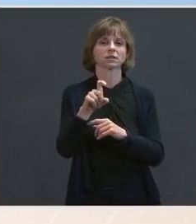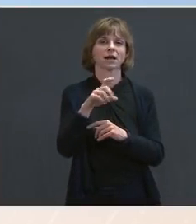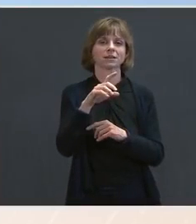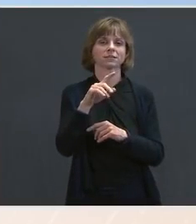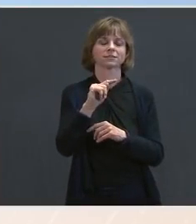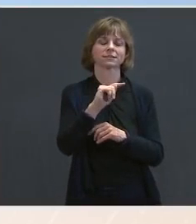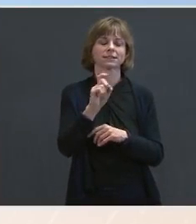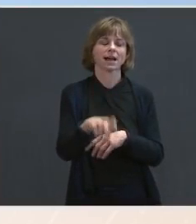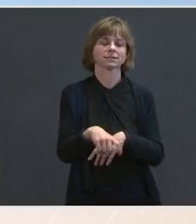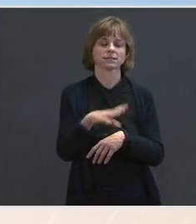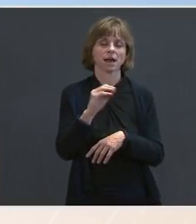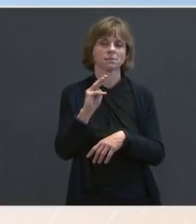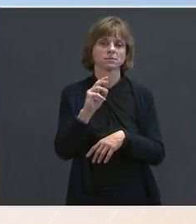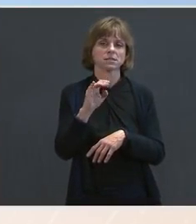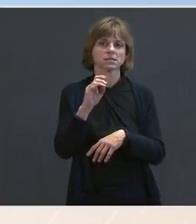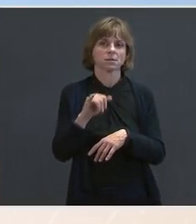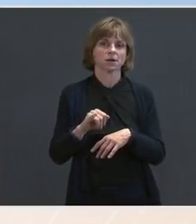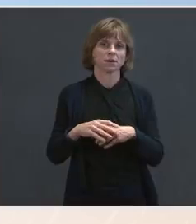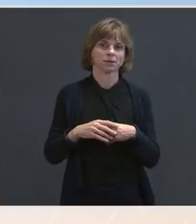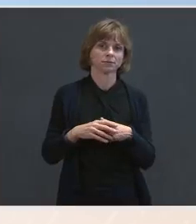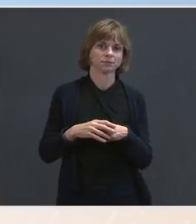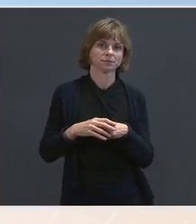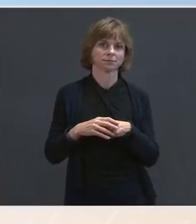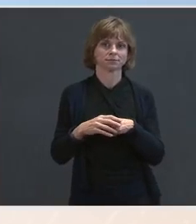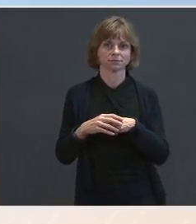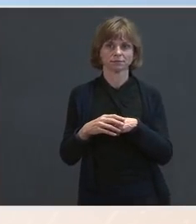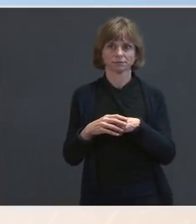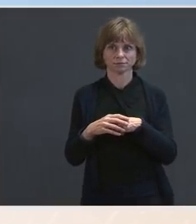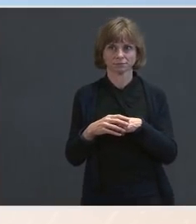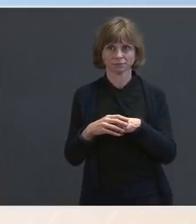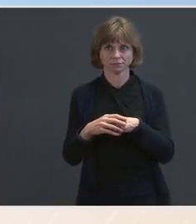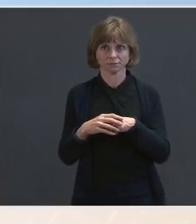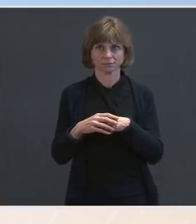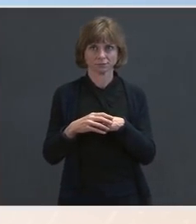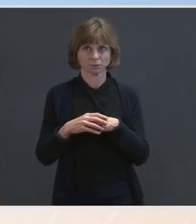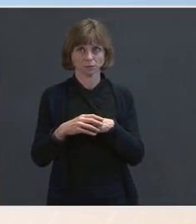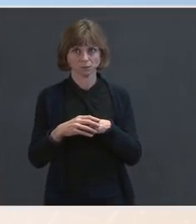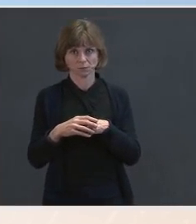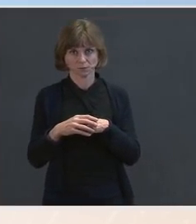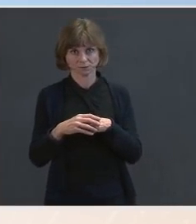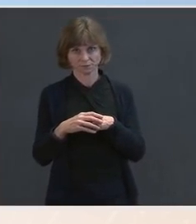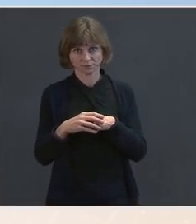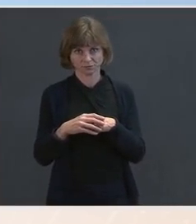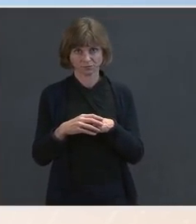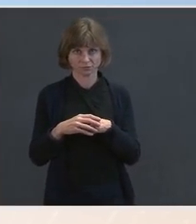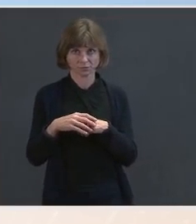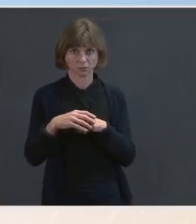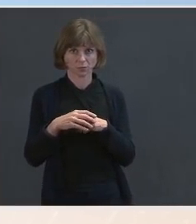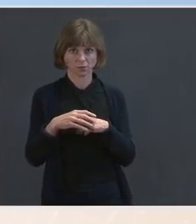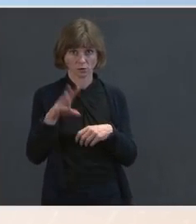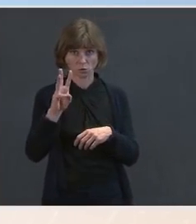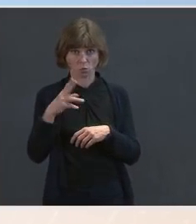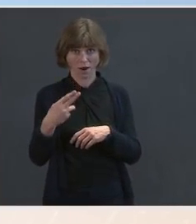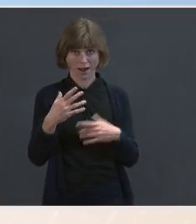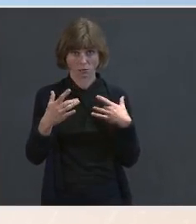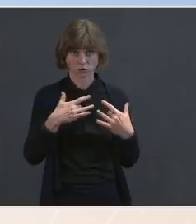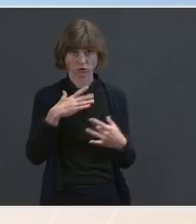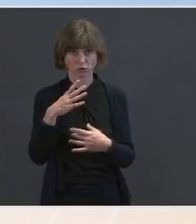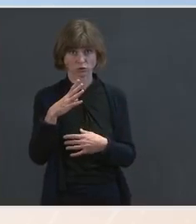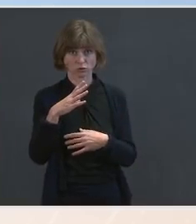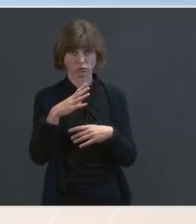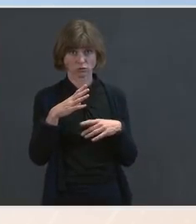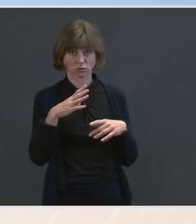the White House concerned and the COVID team concerned that the loosening or lifting of restrictions in those states